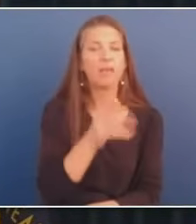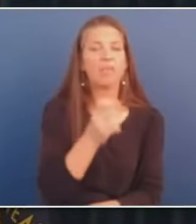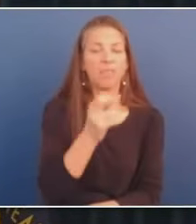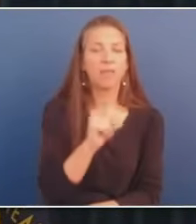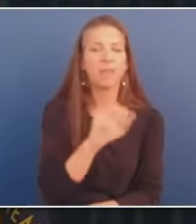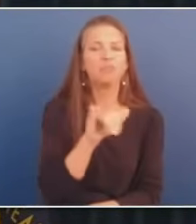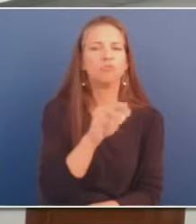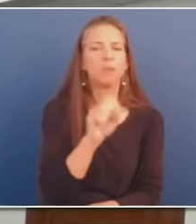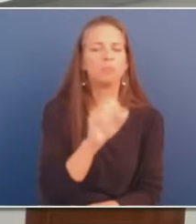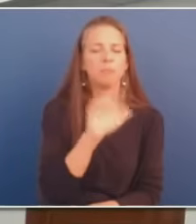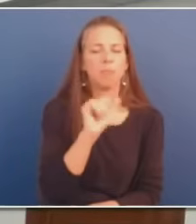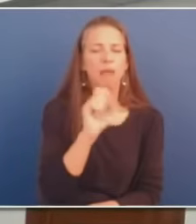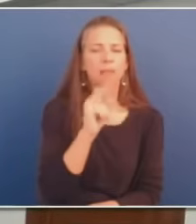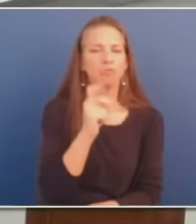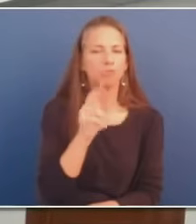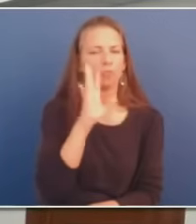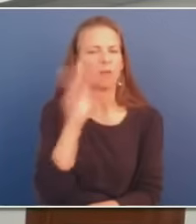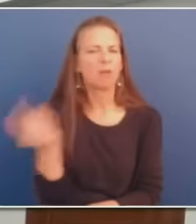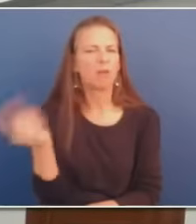Ballinger.